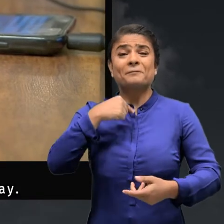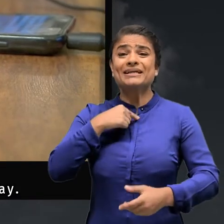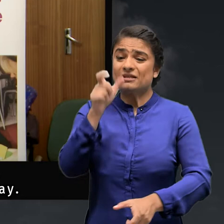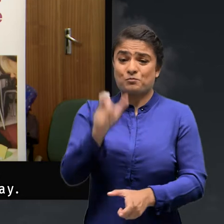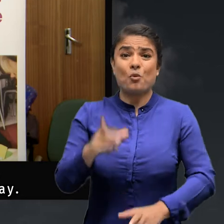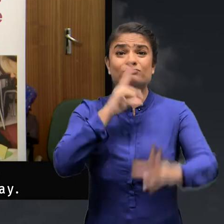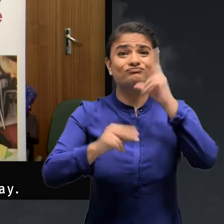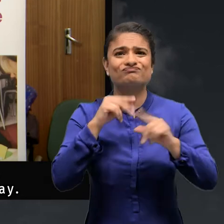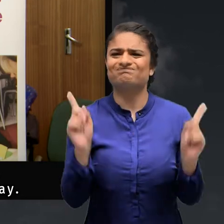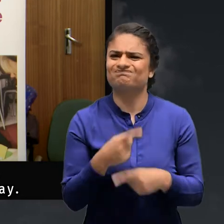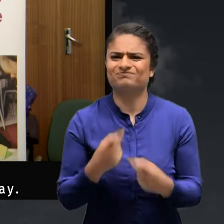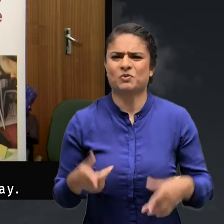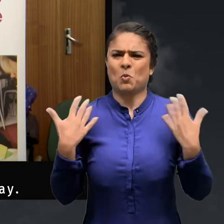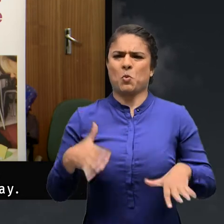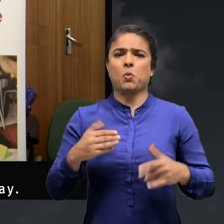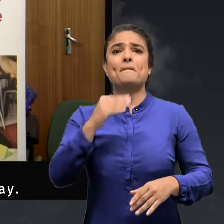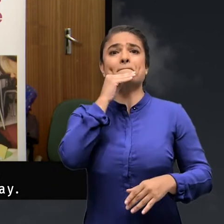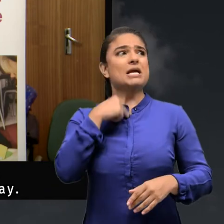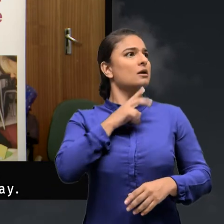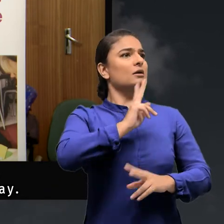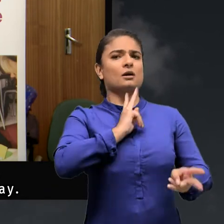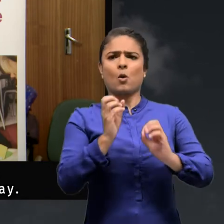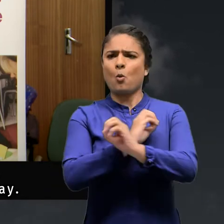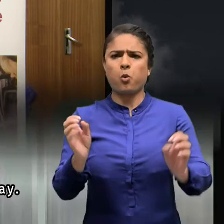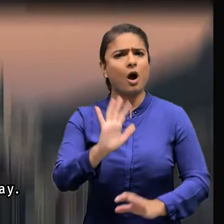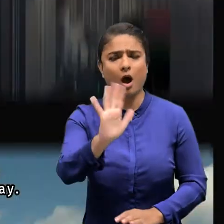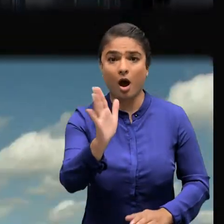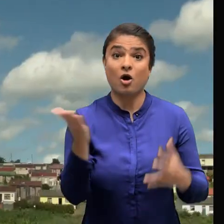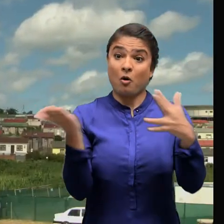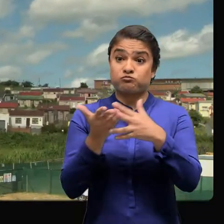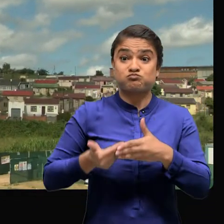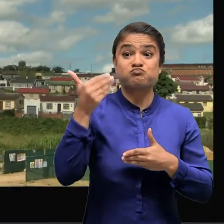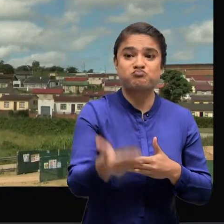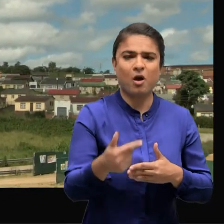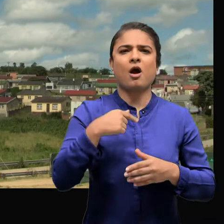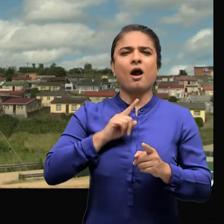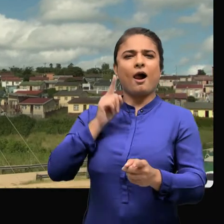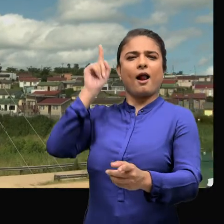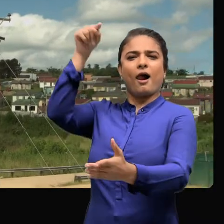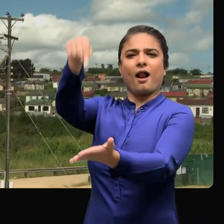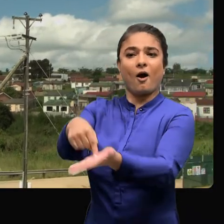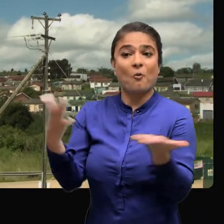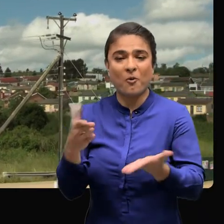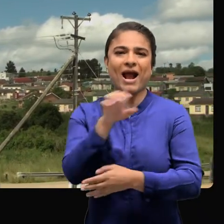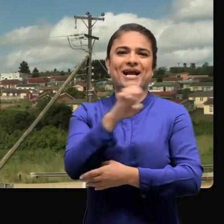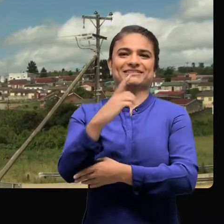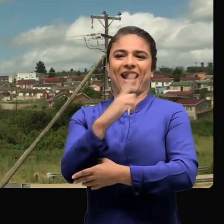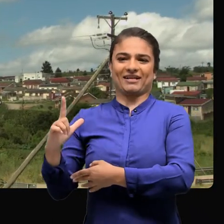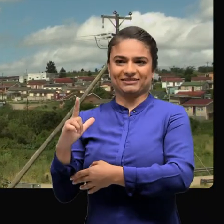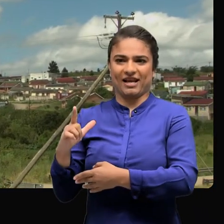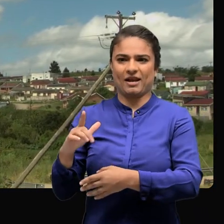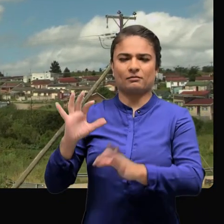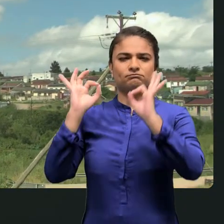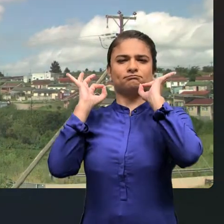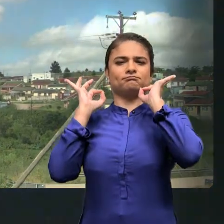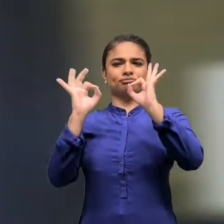Constance. Not being able to speak does not mean you have nothing to say. After the ad break, we travel all the way to East London